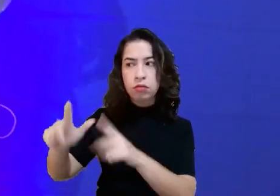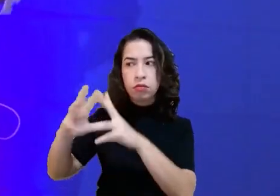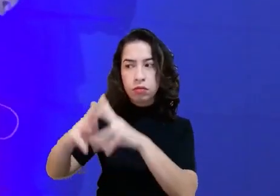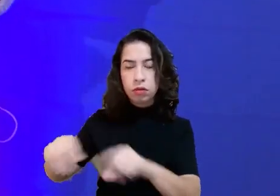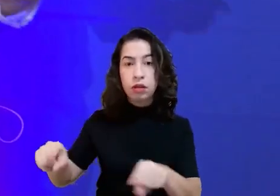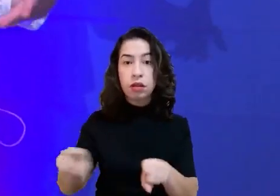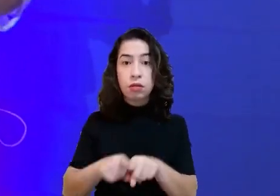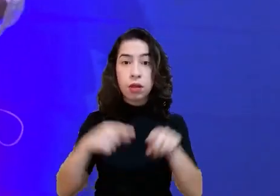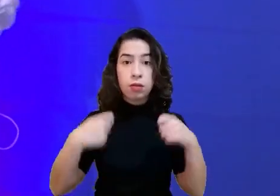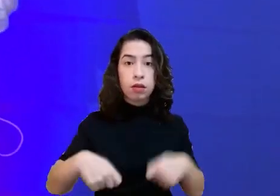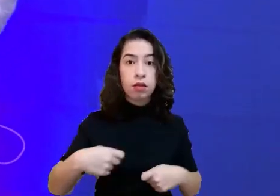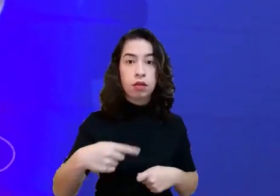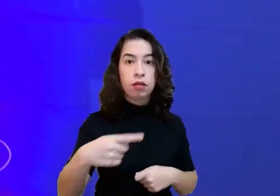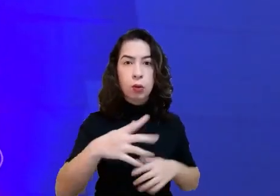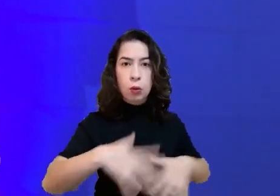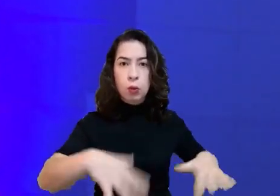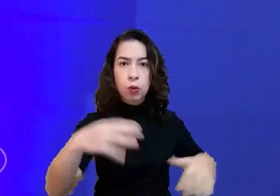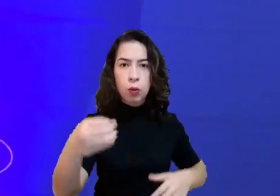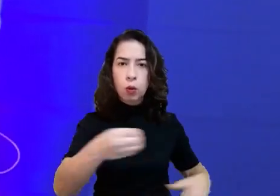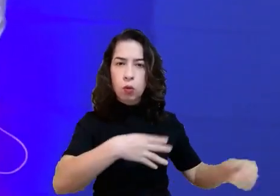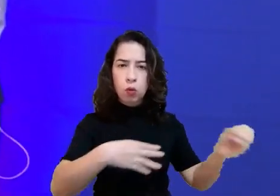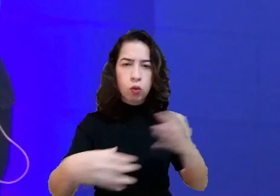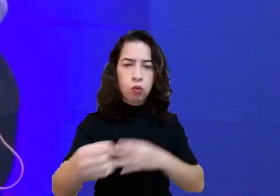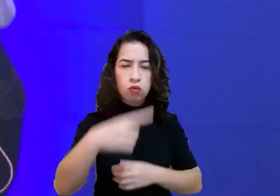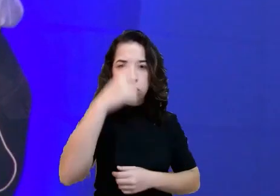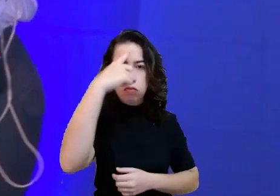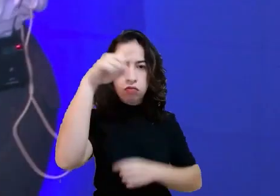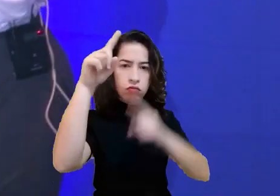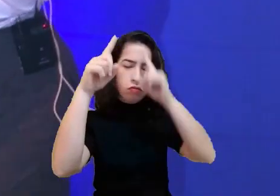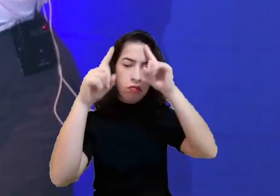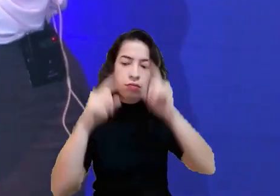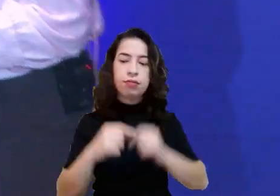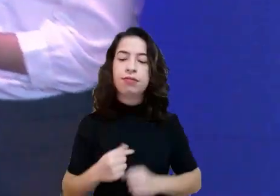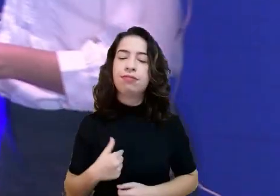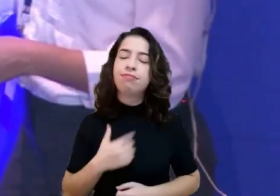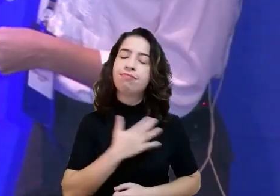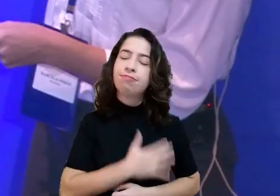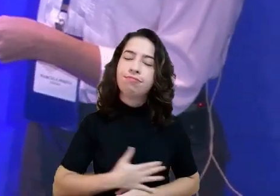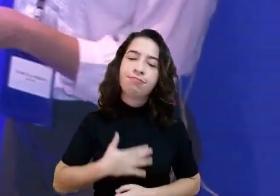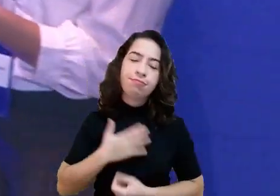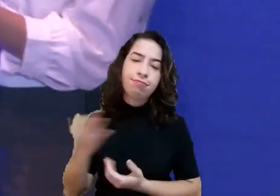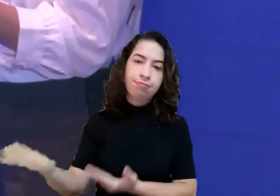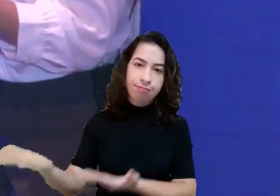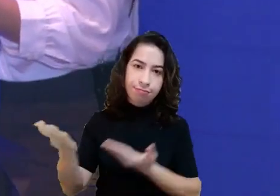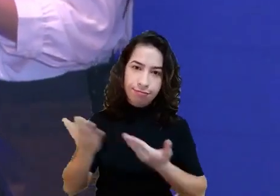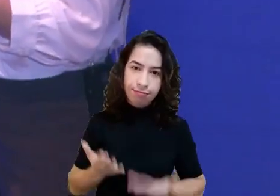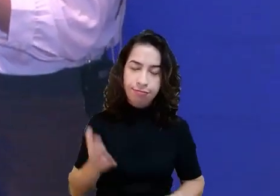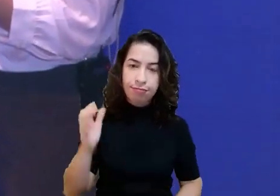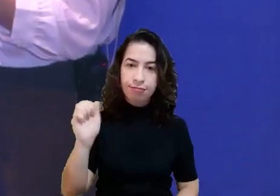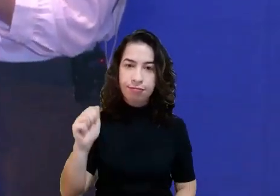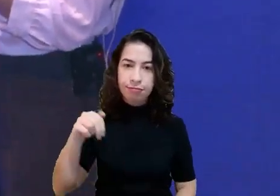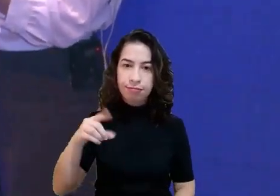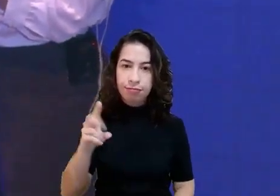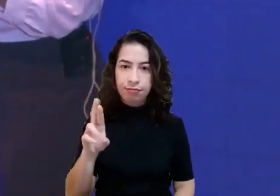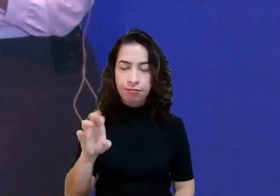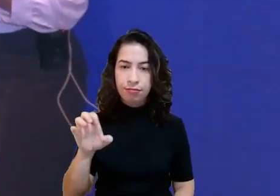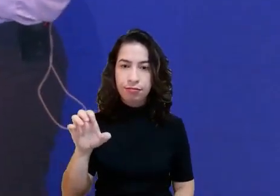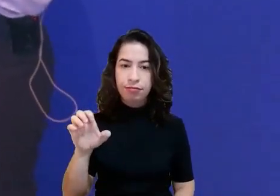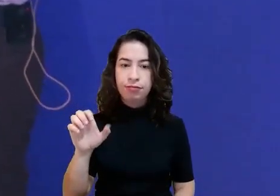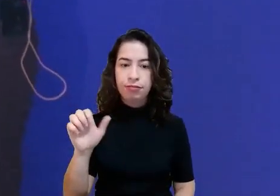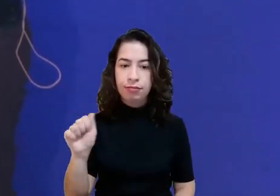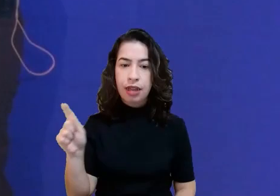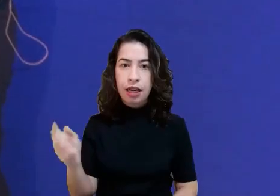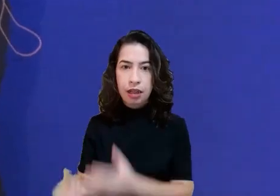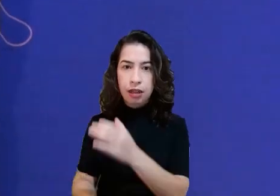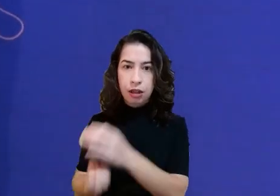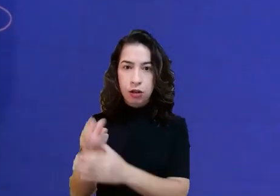innovate the markets and to think anew about new models, I have the pleasure of inviting here Andrea Castembau, that's the